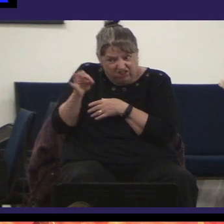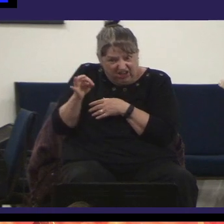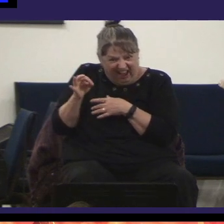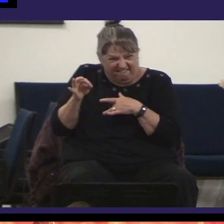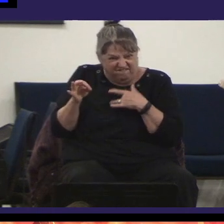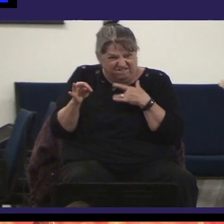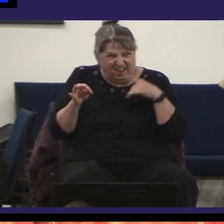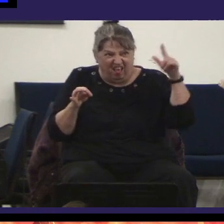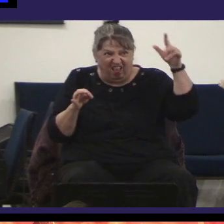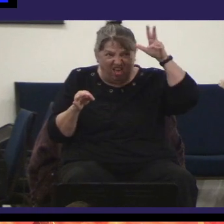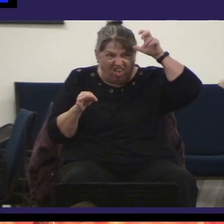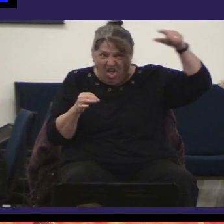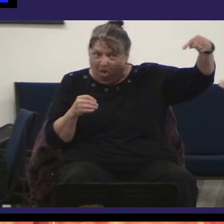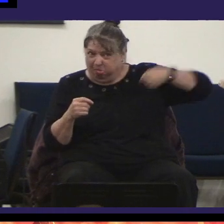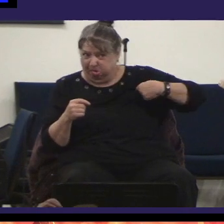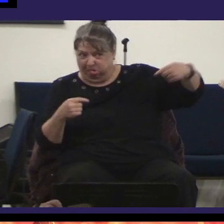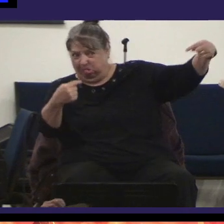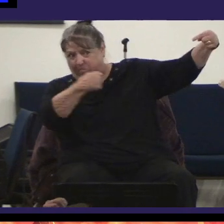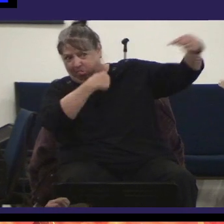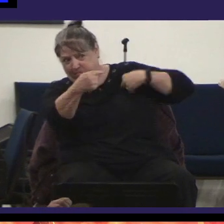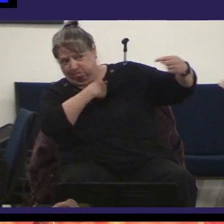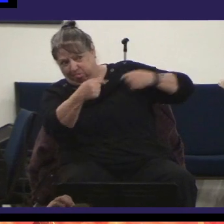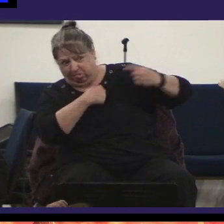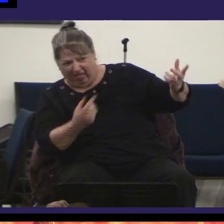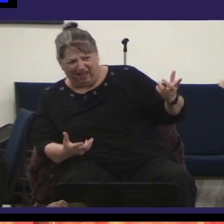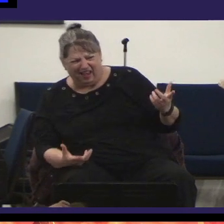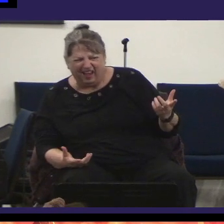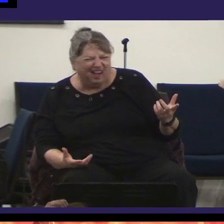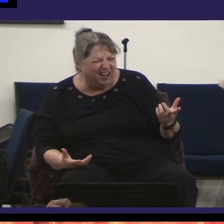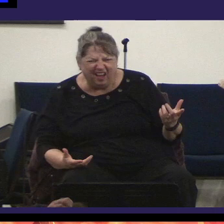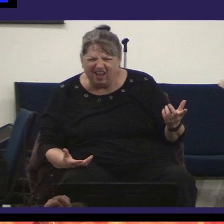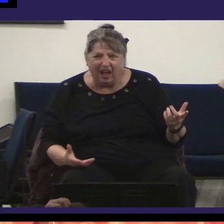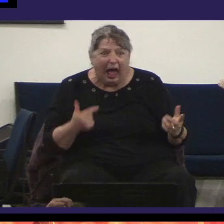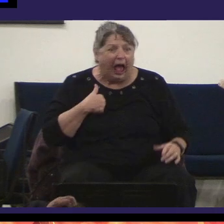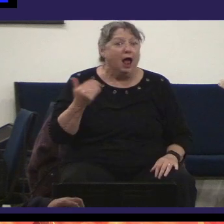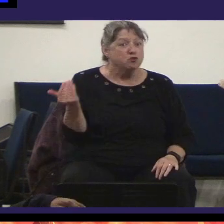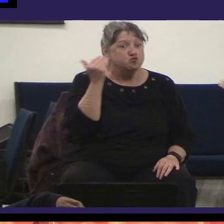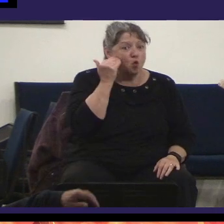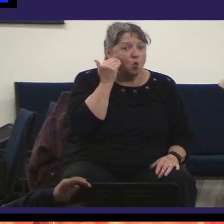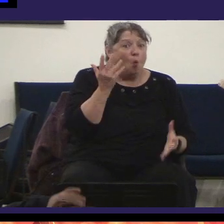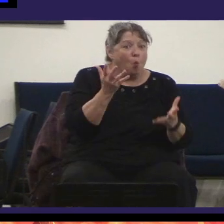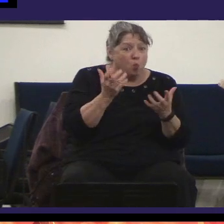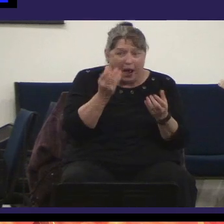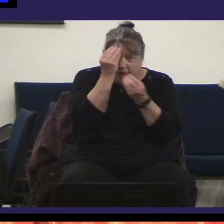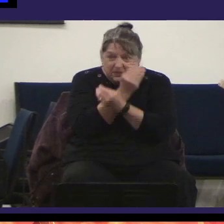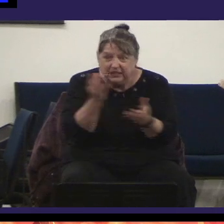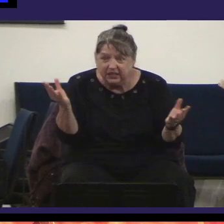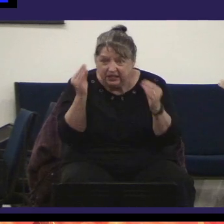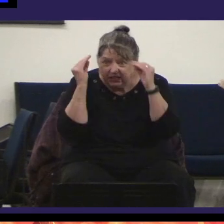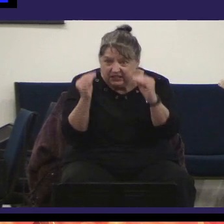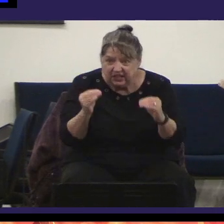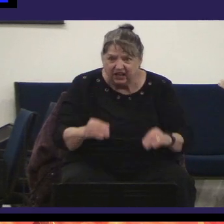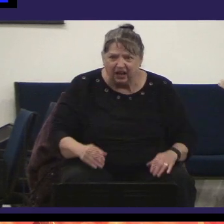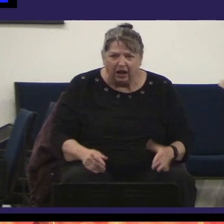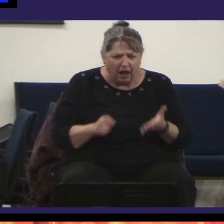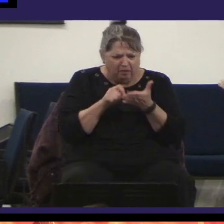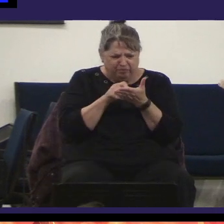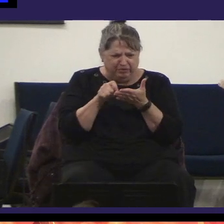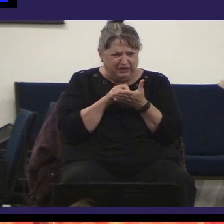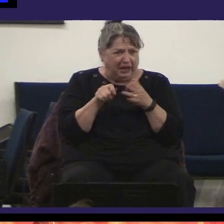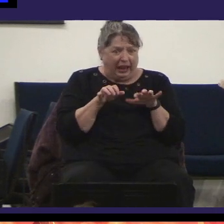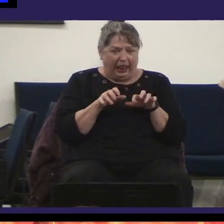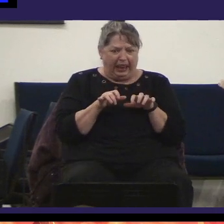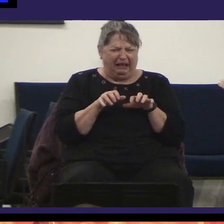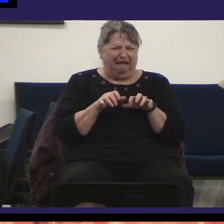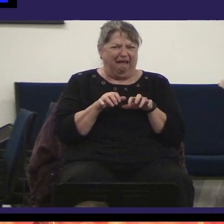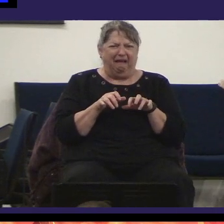And so you know what it's like when you know exactly what you want to say, you know exactly what you want to write down, and you're sitting there with the laptop ready to